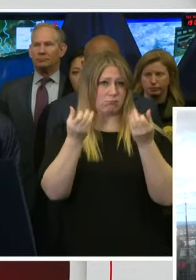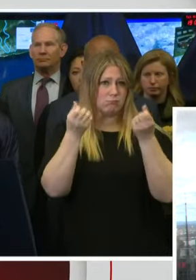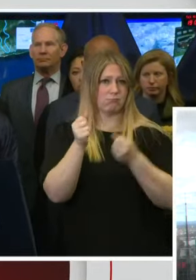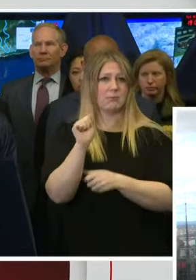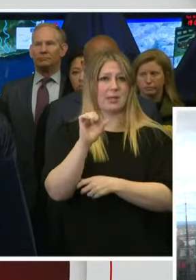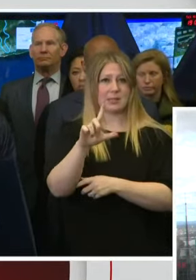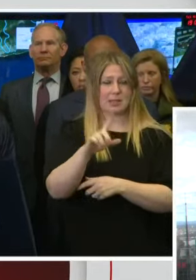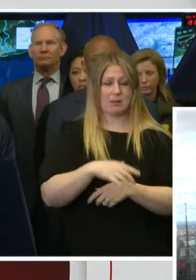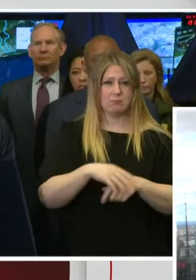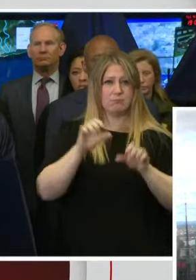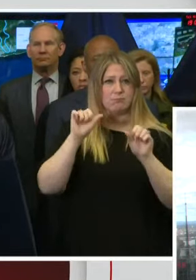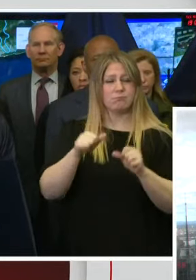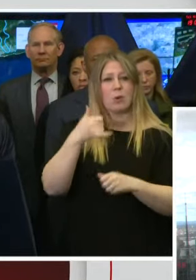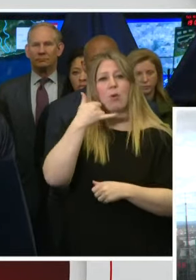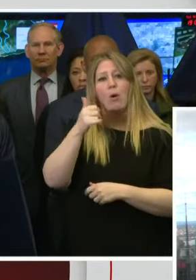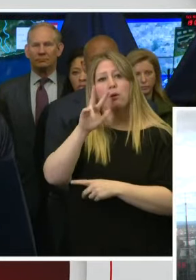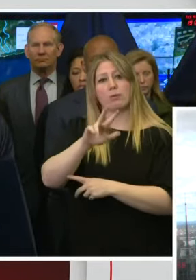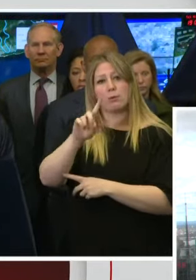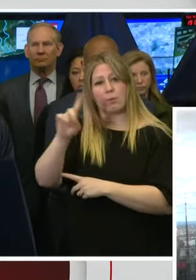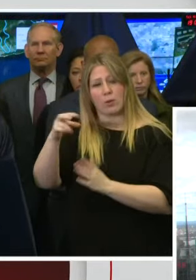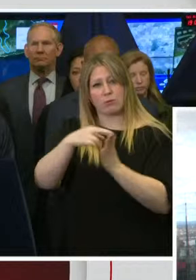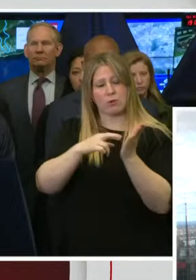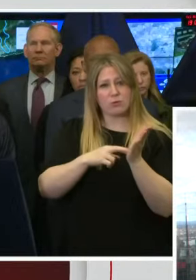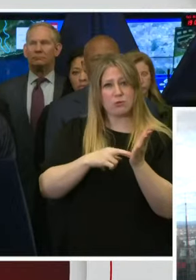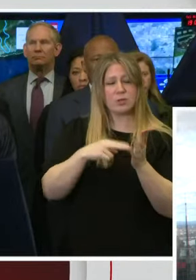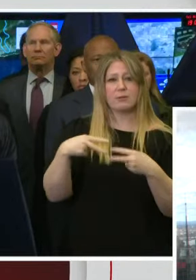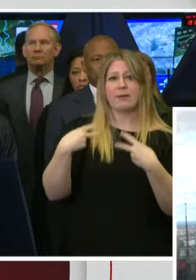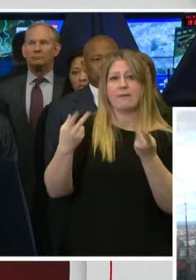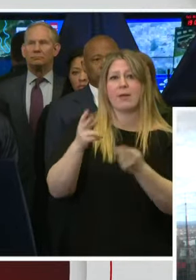311. You can call up by downloading the app or by going to